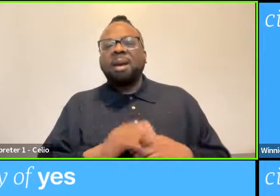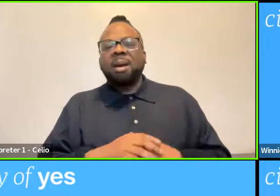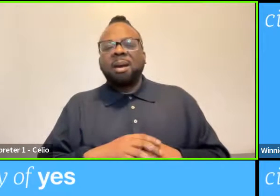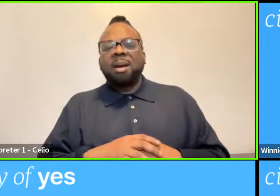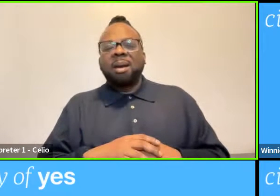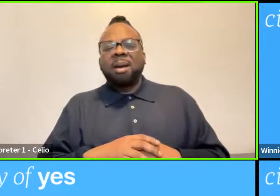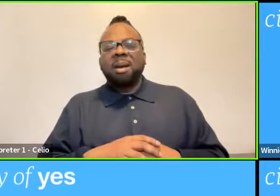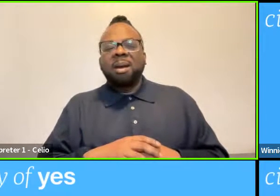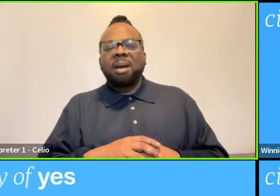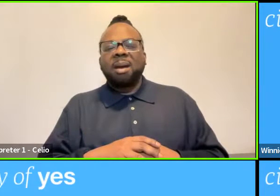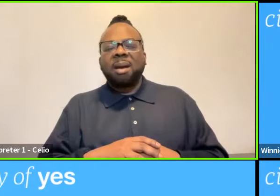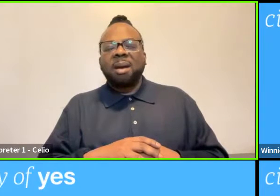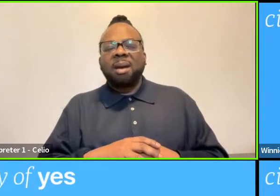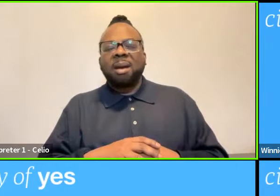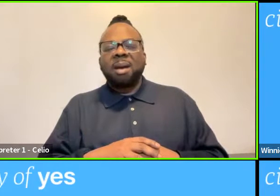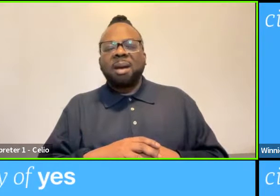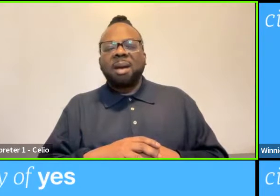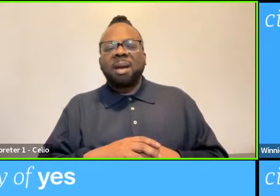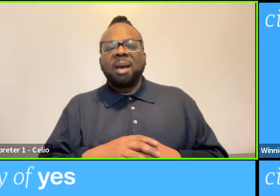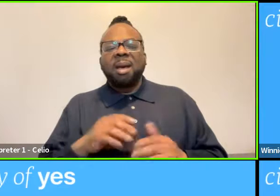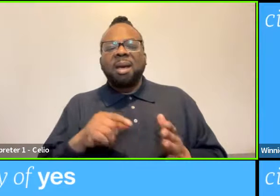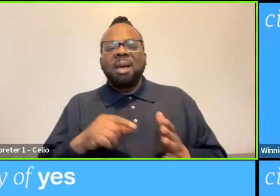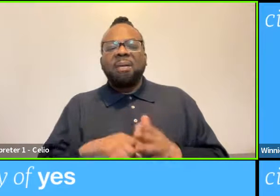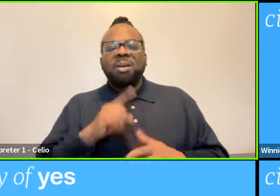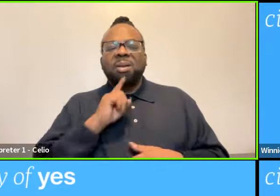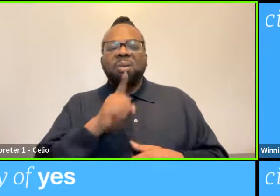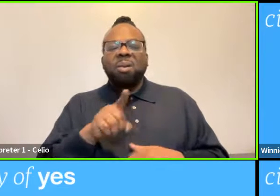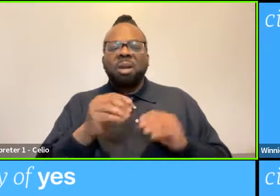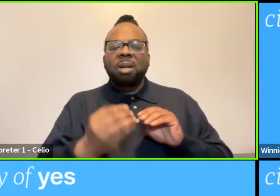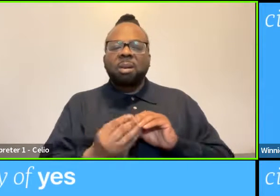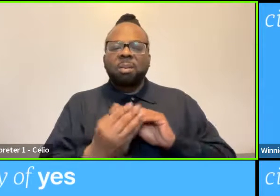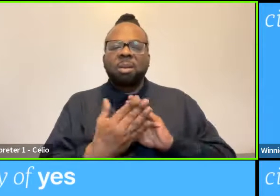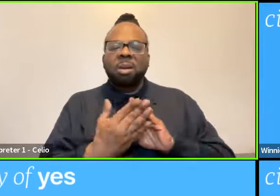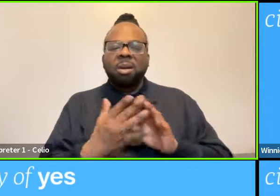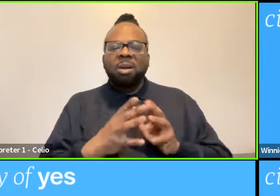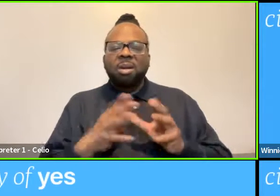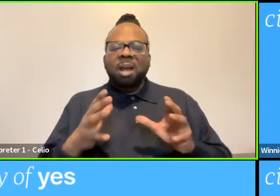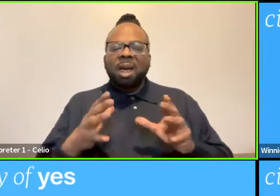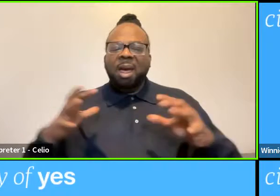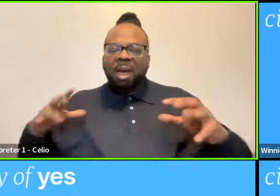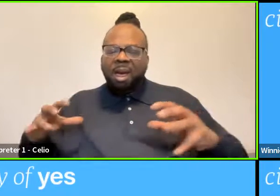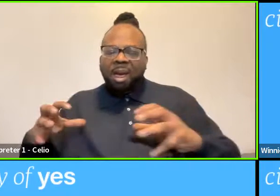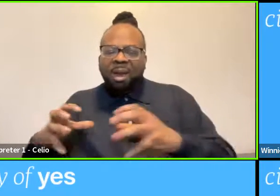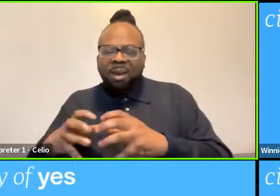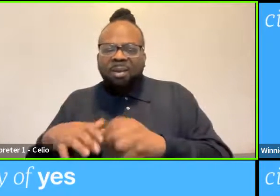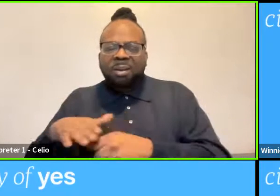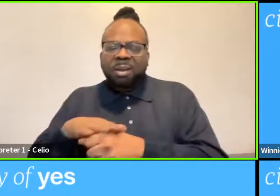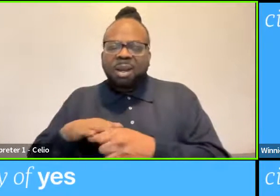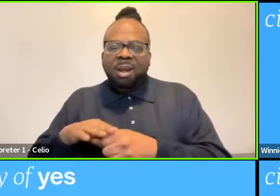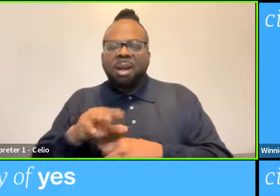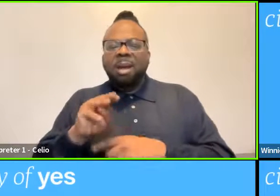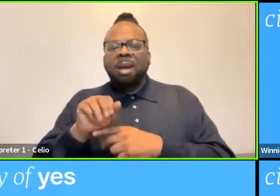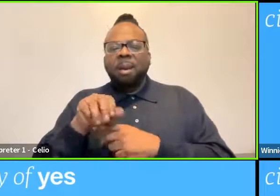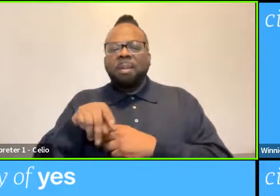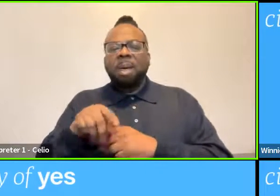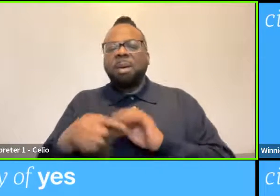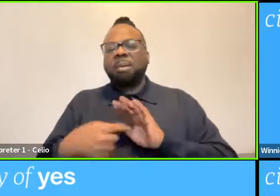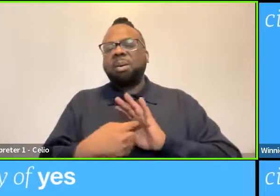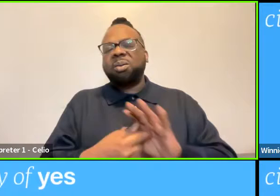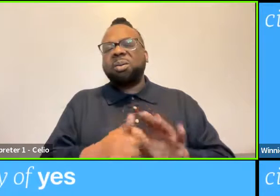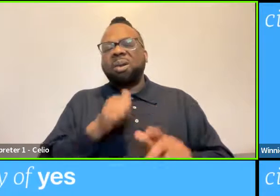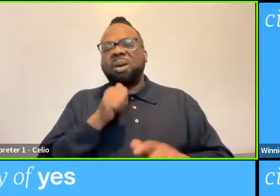This initiative really appears to address the higher density districts. The maps show that these initiatives barely